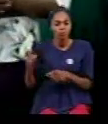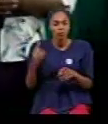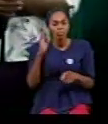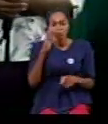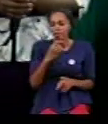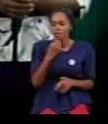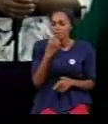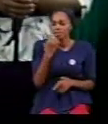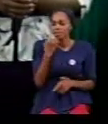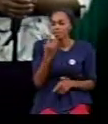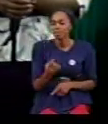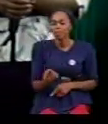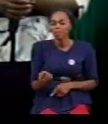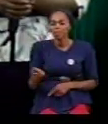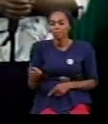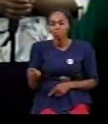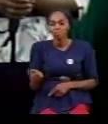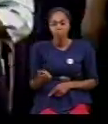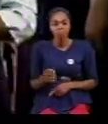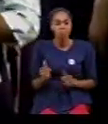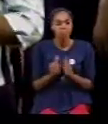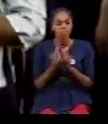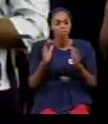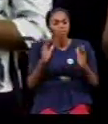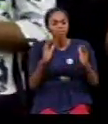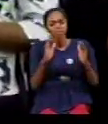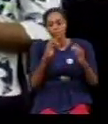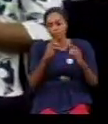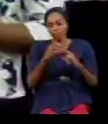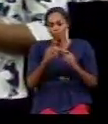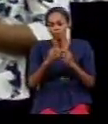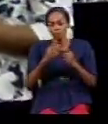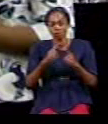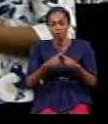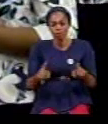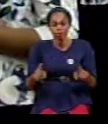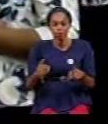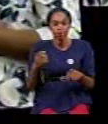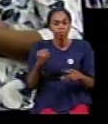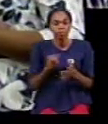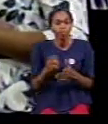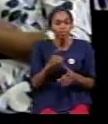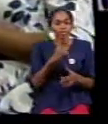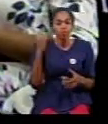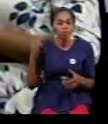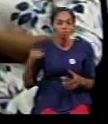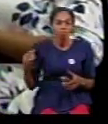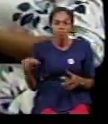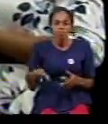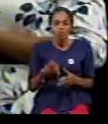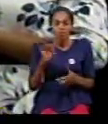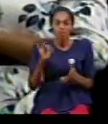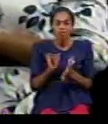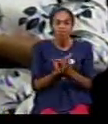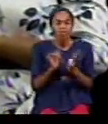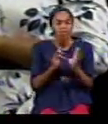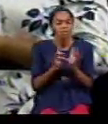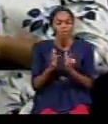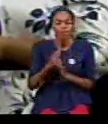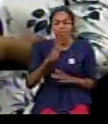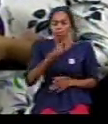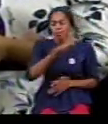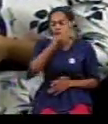will say, without exception, that they find that